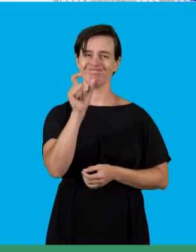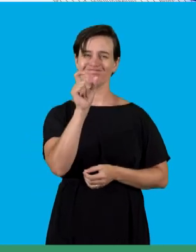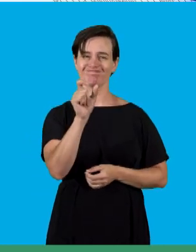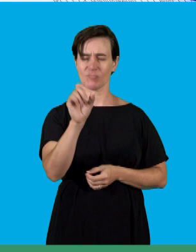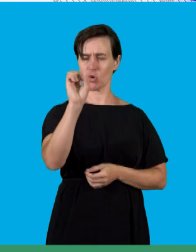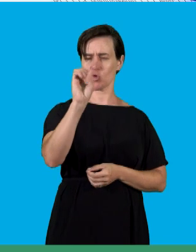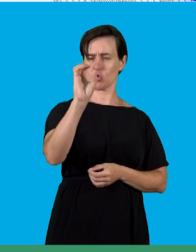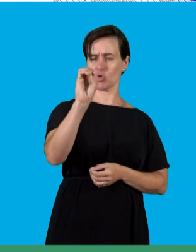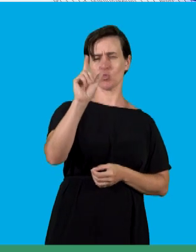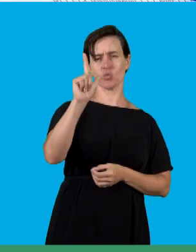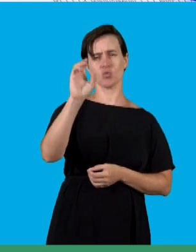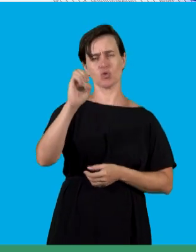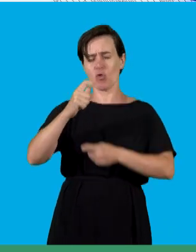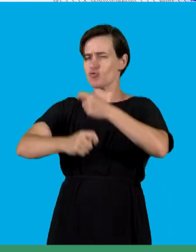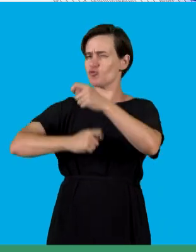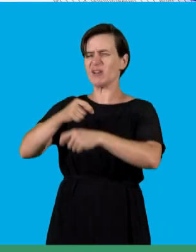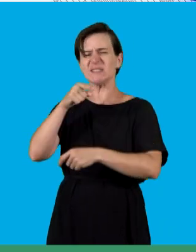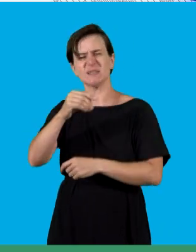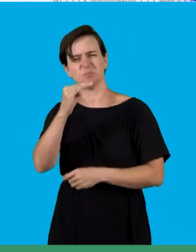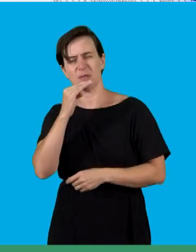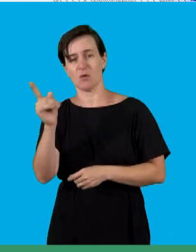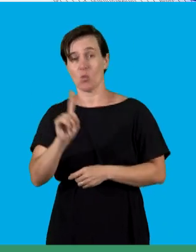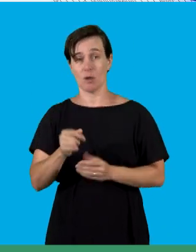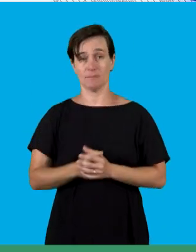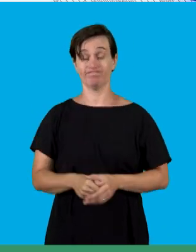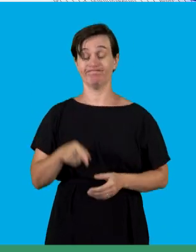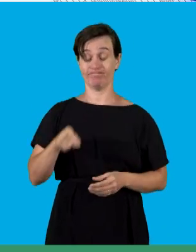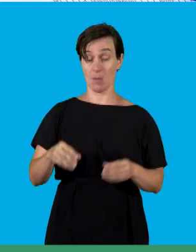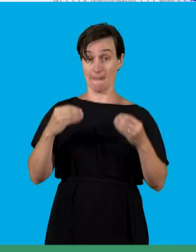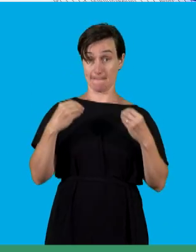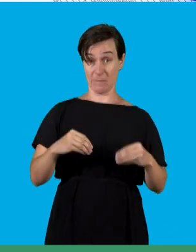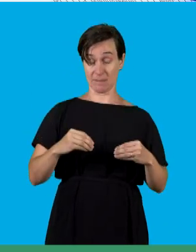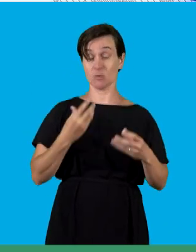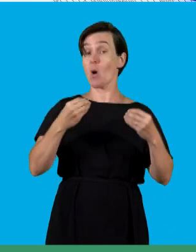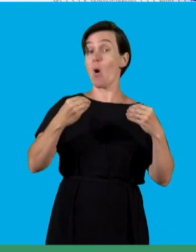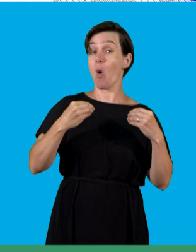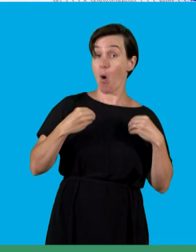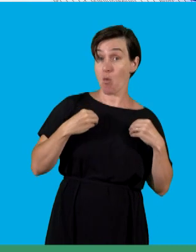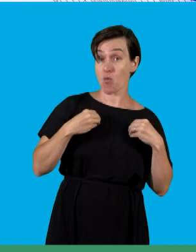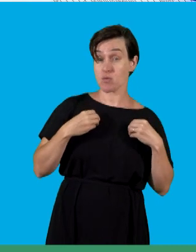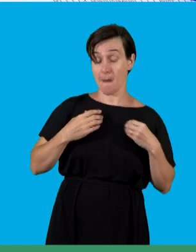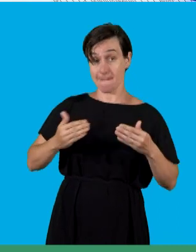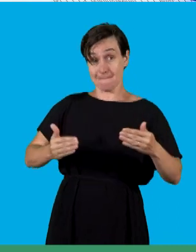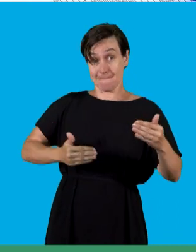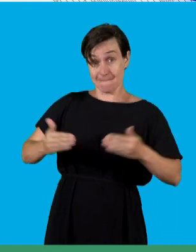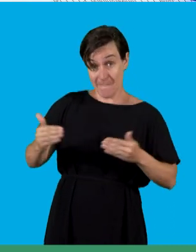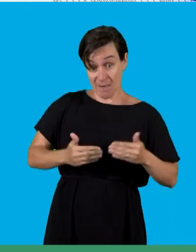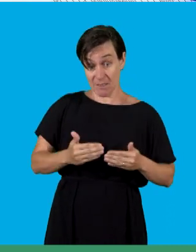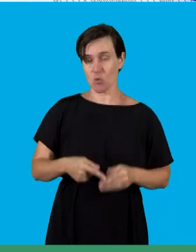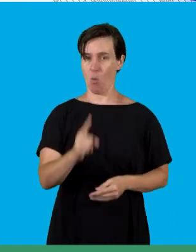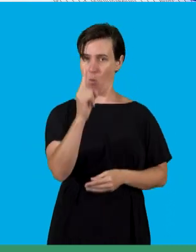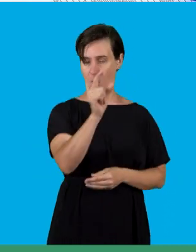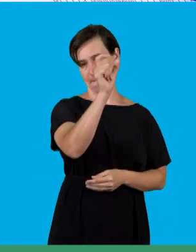Definition of a sole trader. A sole trader is a business that is owned and managed by